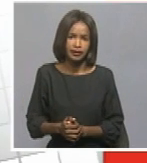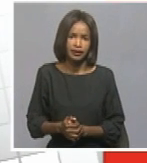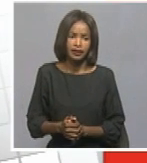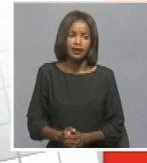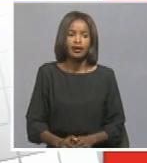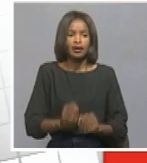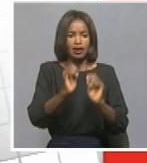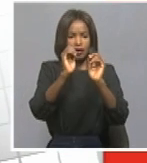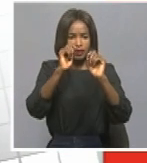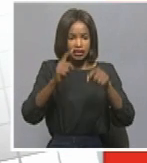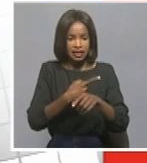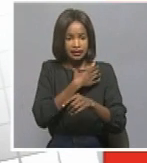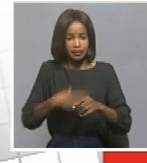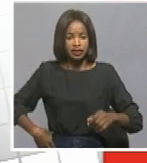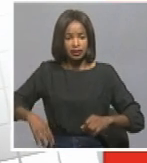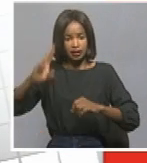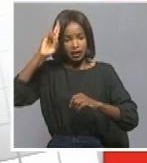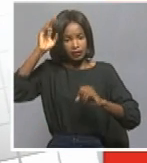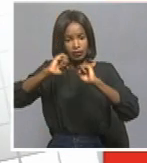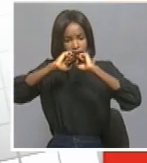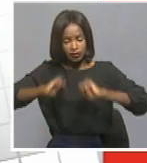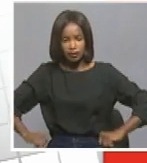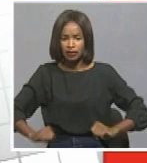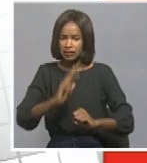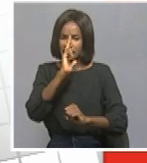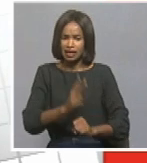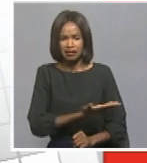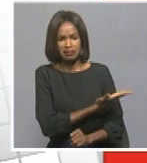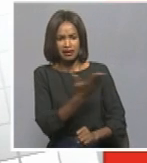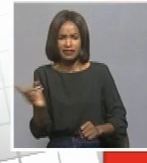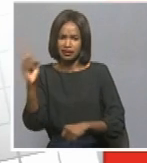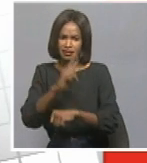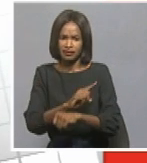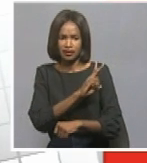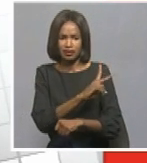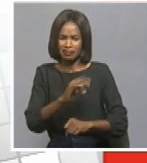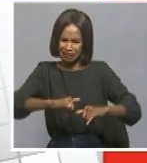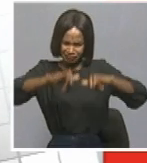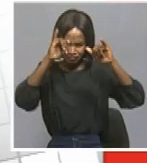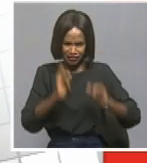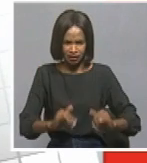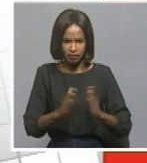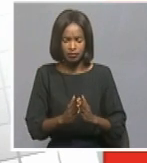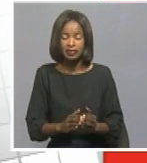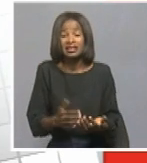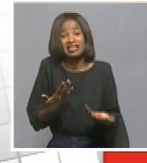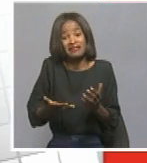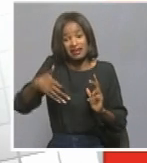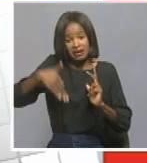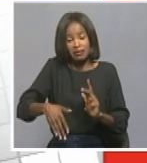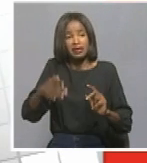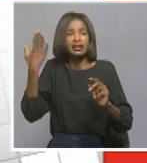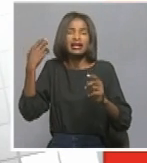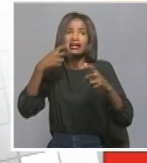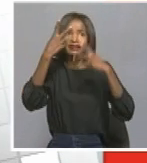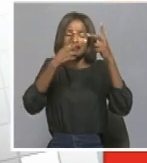proclamation of the state of emergency, all Namibians are welcome back home. But of course, they will be subjected